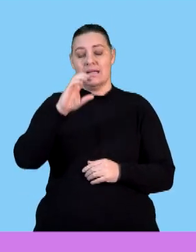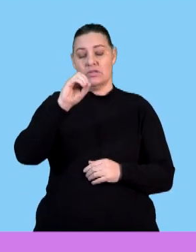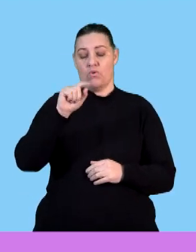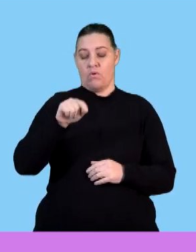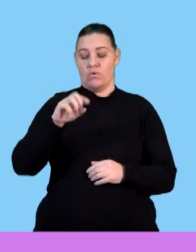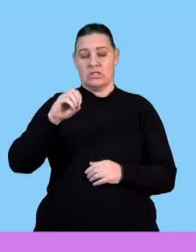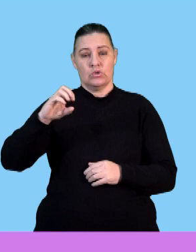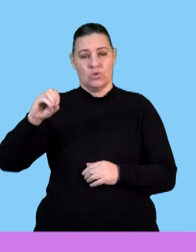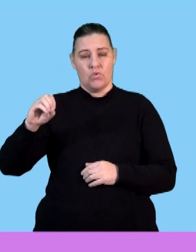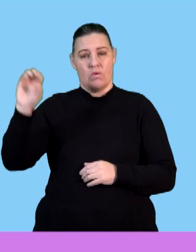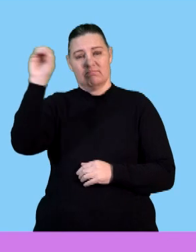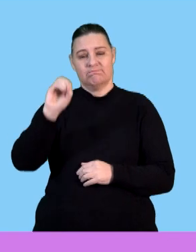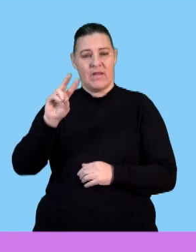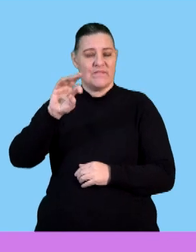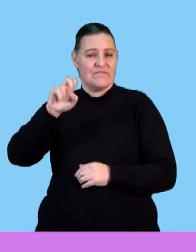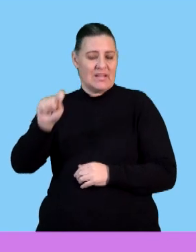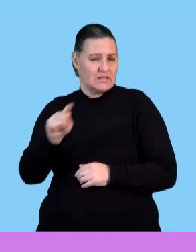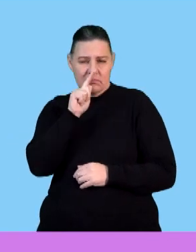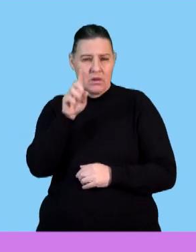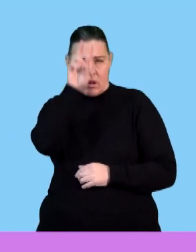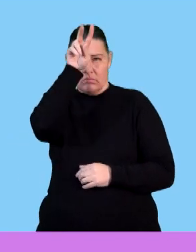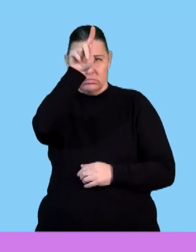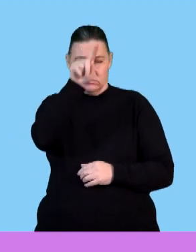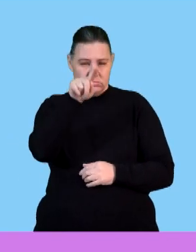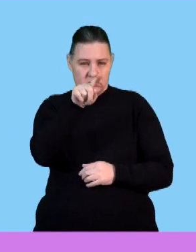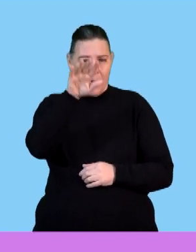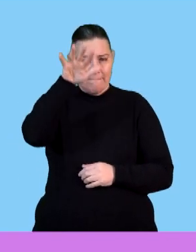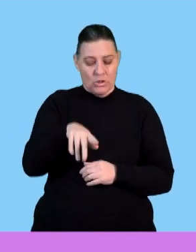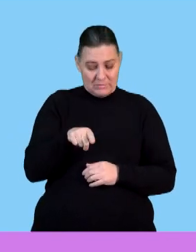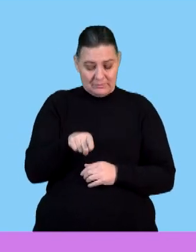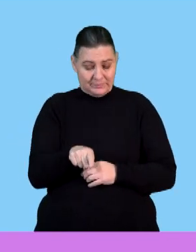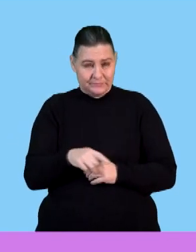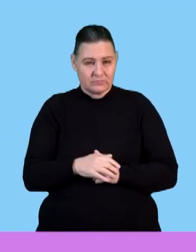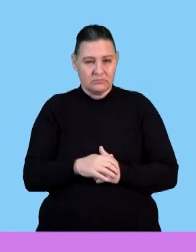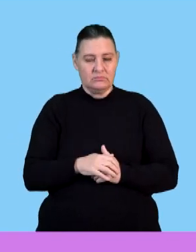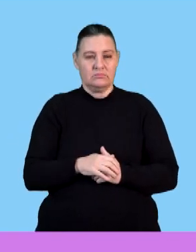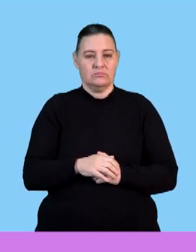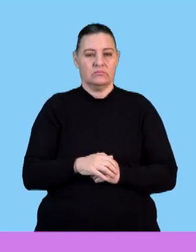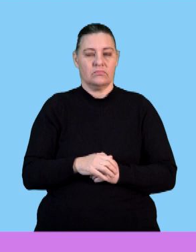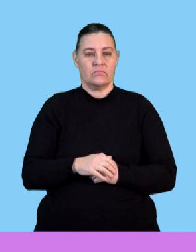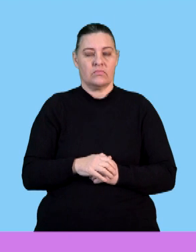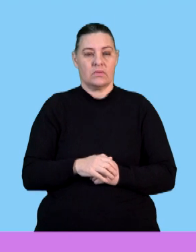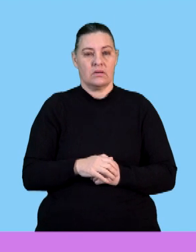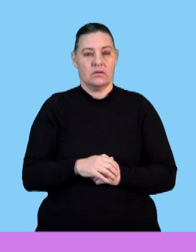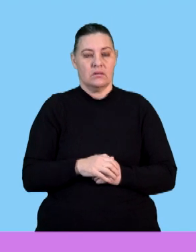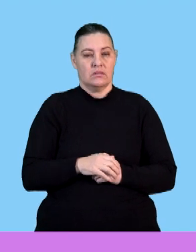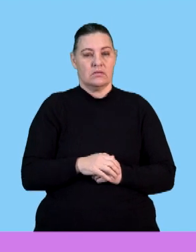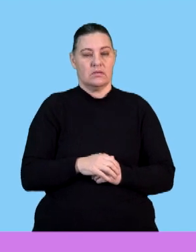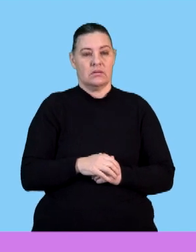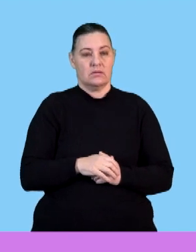Ms. Sander's till slip. Okay, so looking at the till slip right at the bottom right here. Okay, right